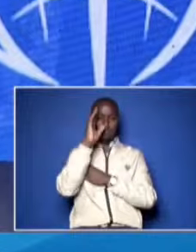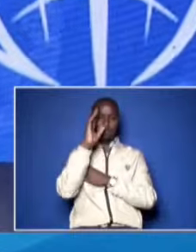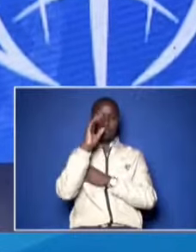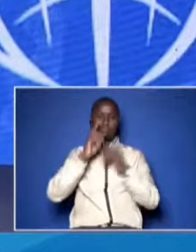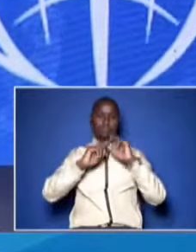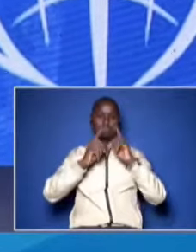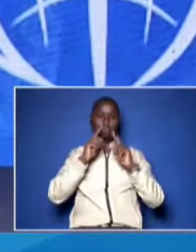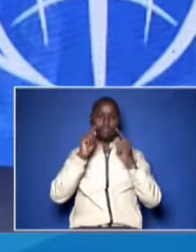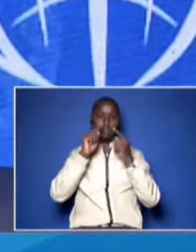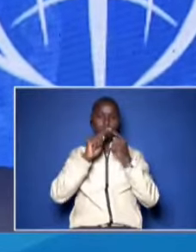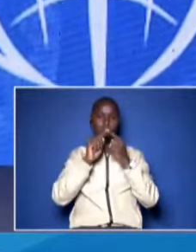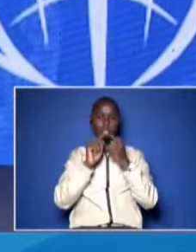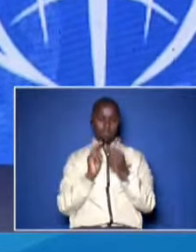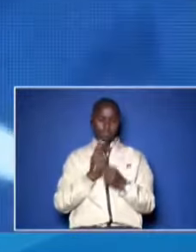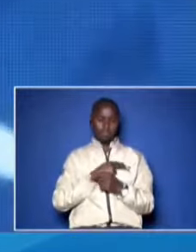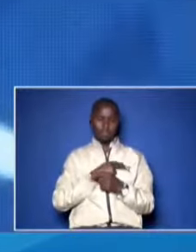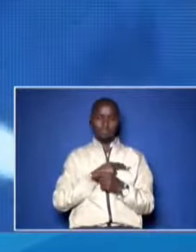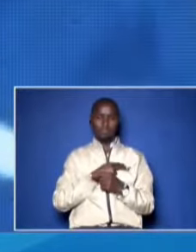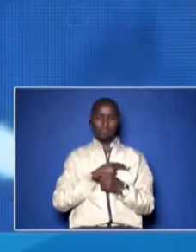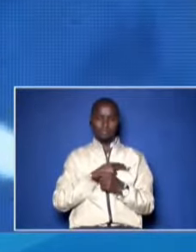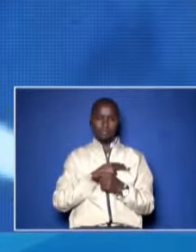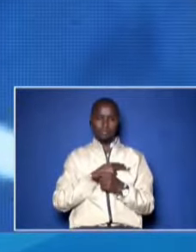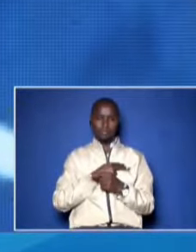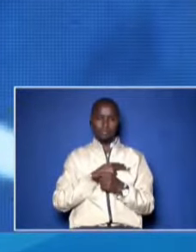to us